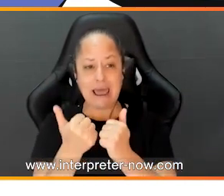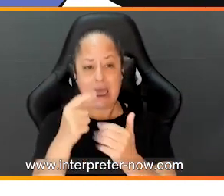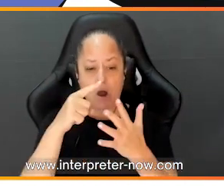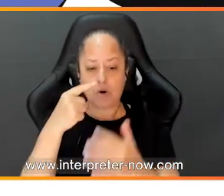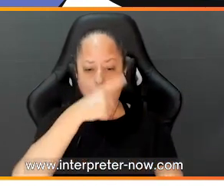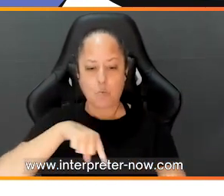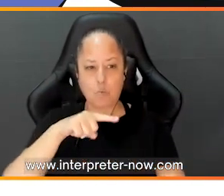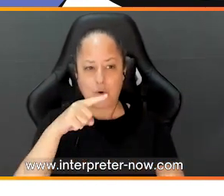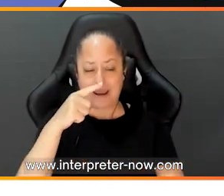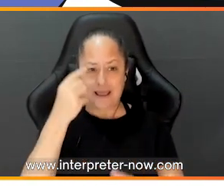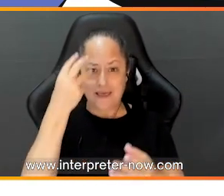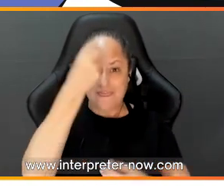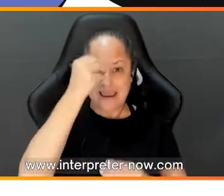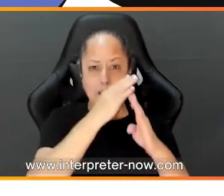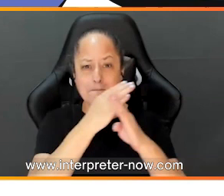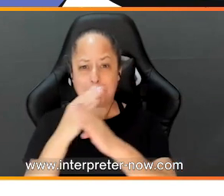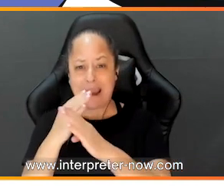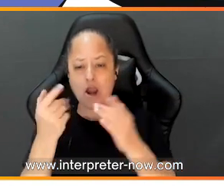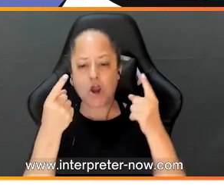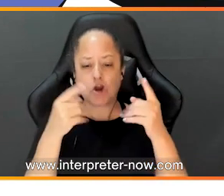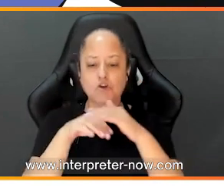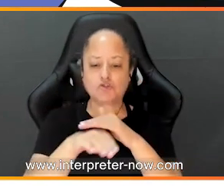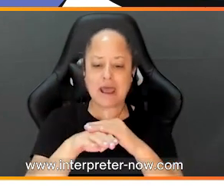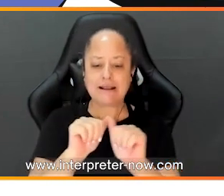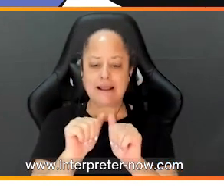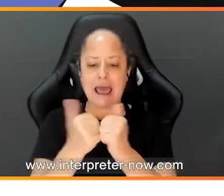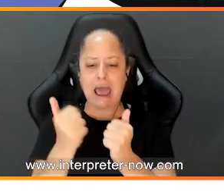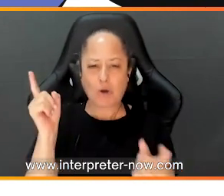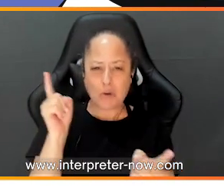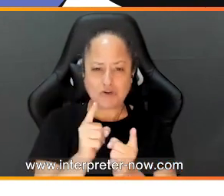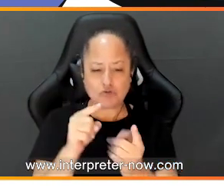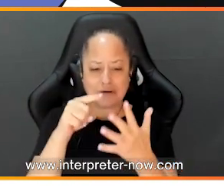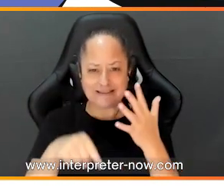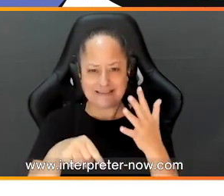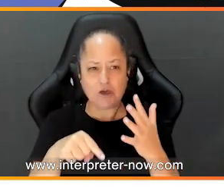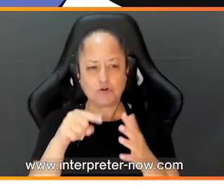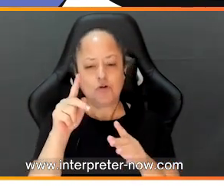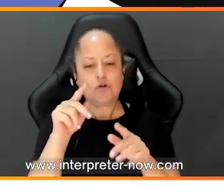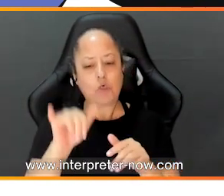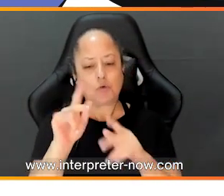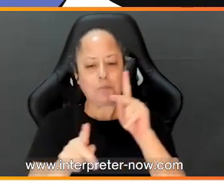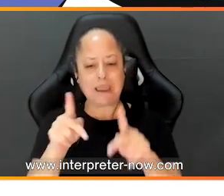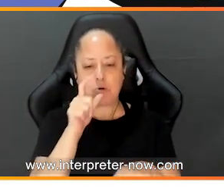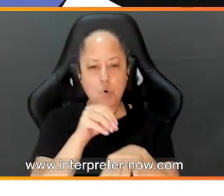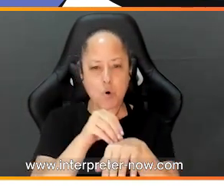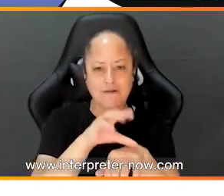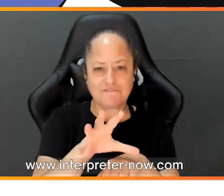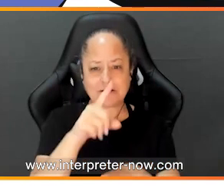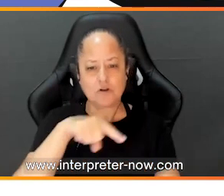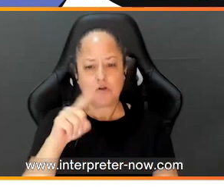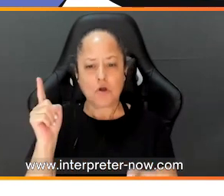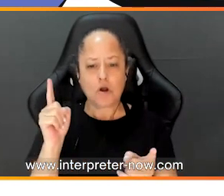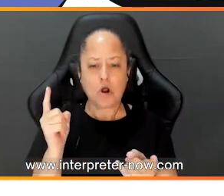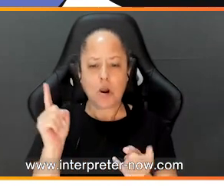affected? So in this case, those who are lower income or those who, for instance, don't even have an internet connection. They were only available online.